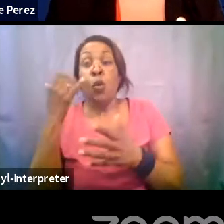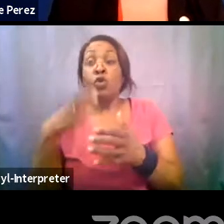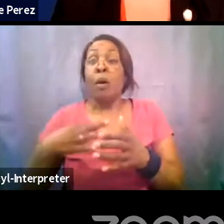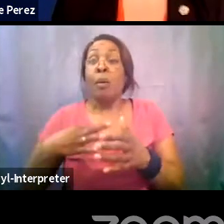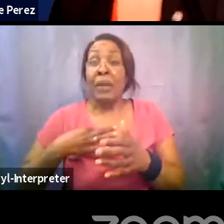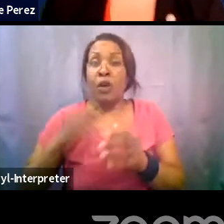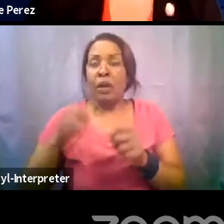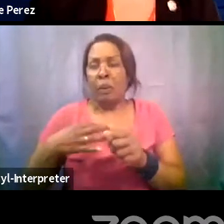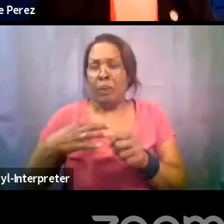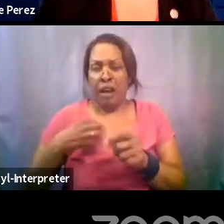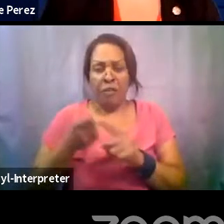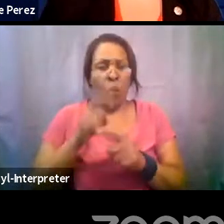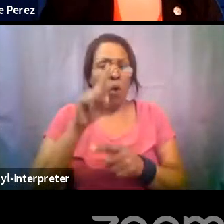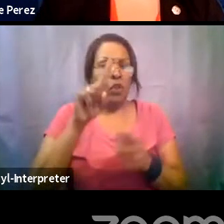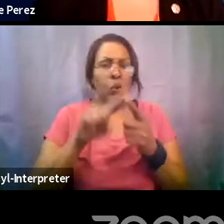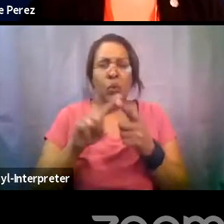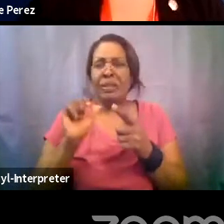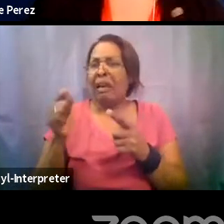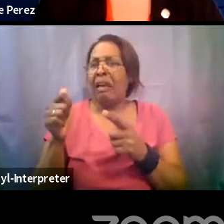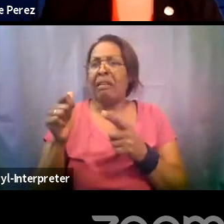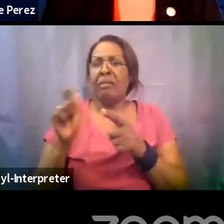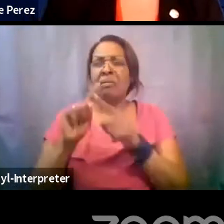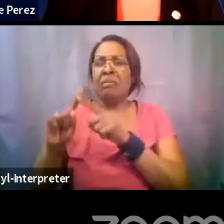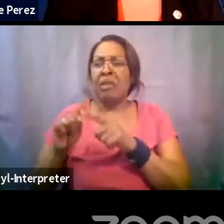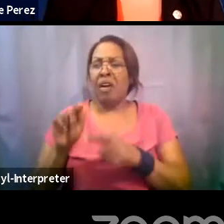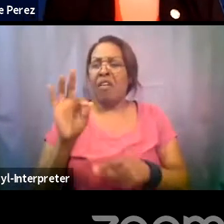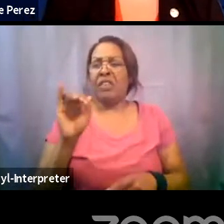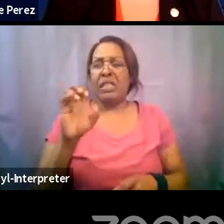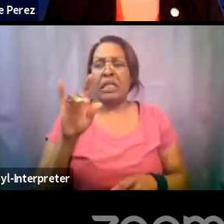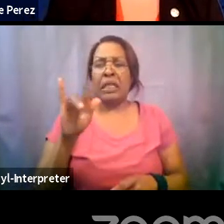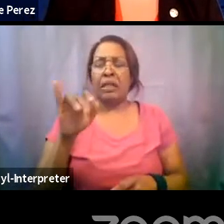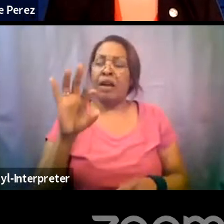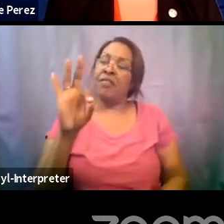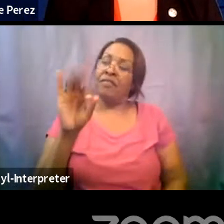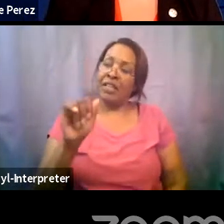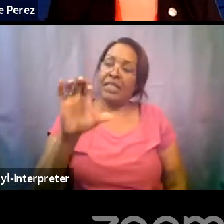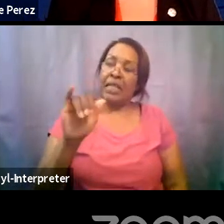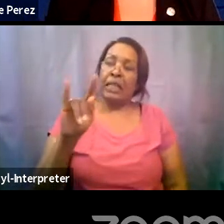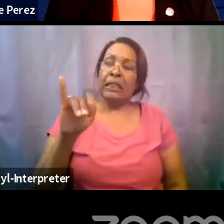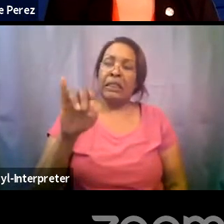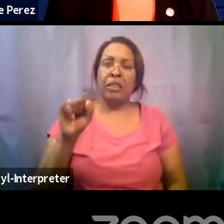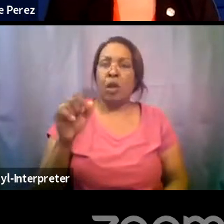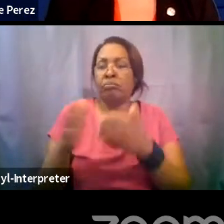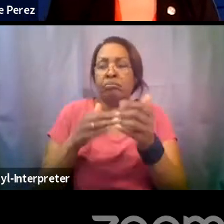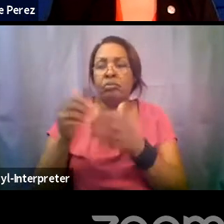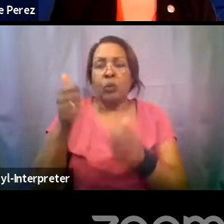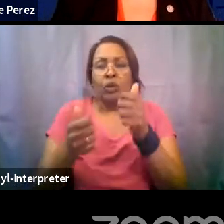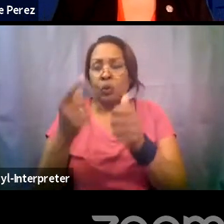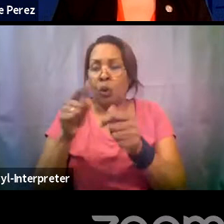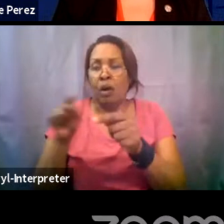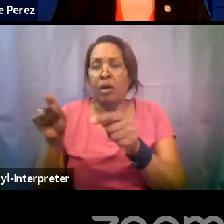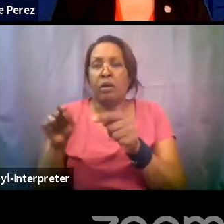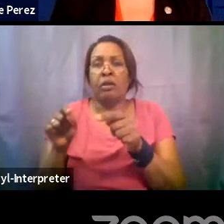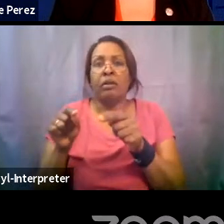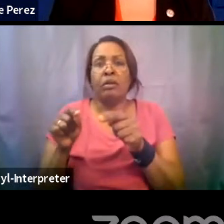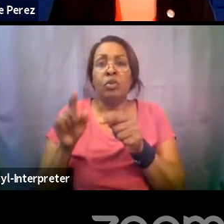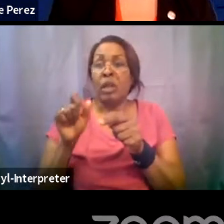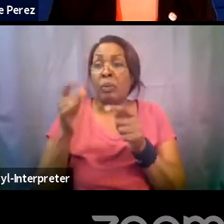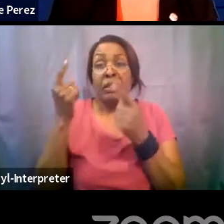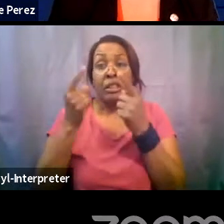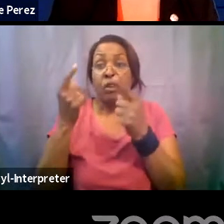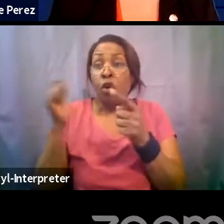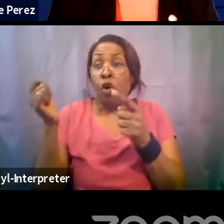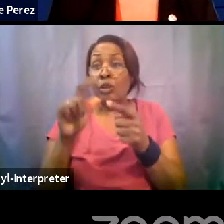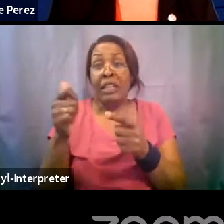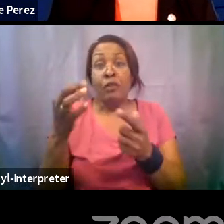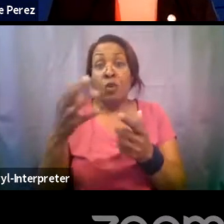from 1 to 10 of the facilities. It doesn't matter which one you apply for, and you can be considered for all 10 if you are